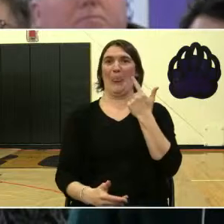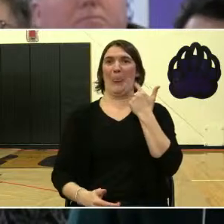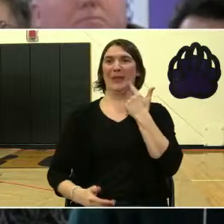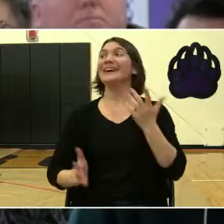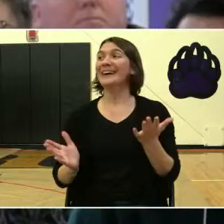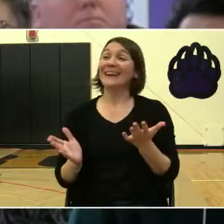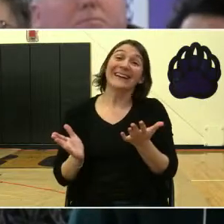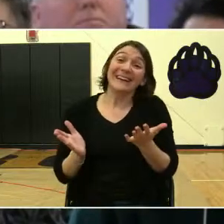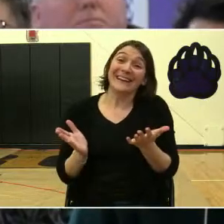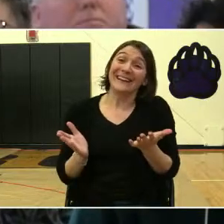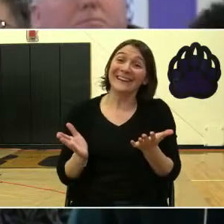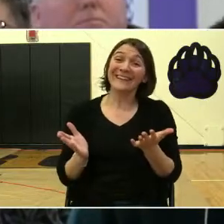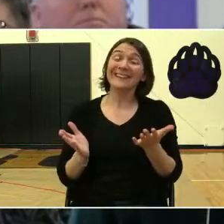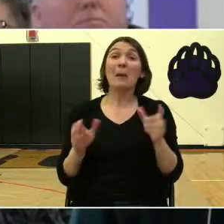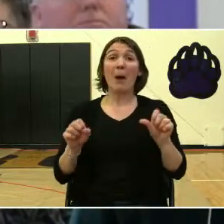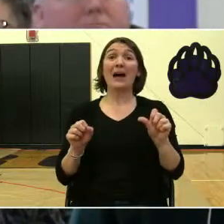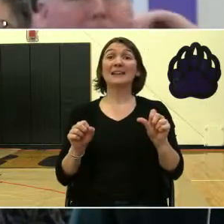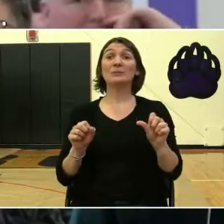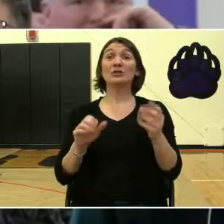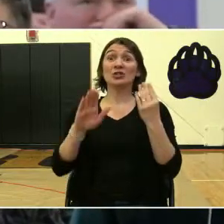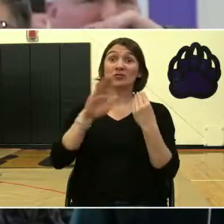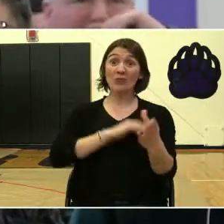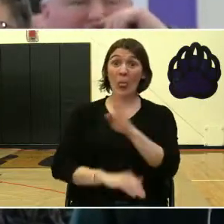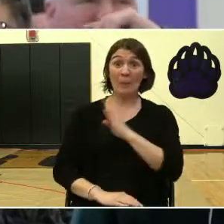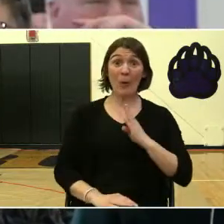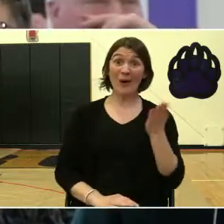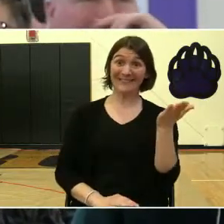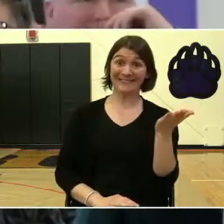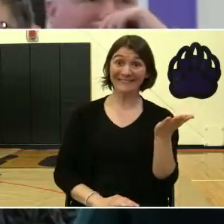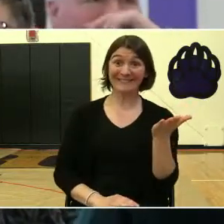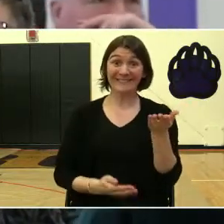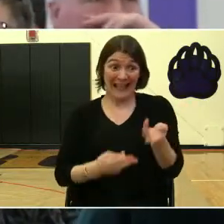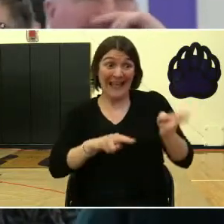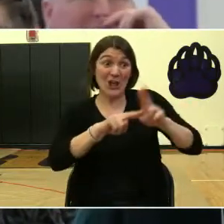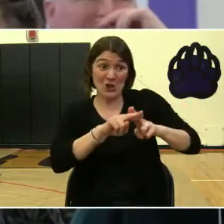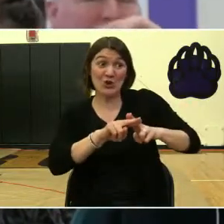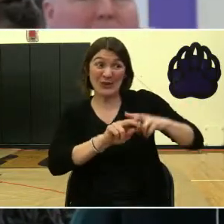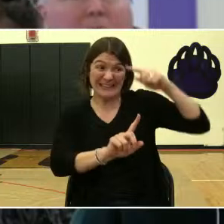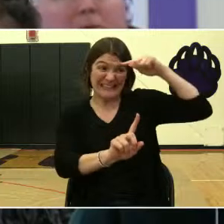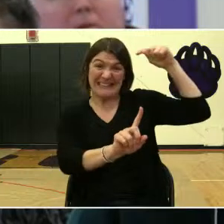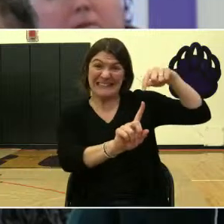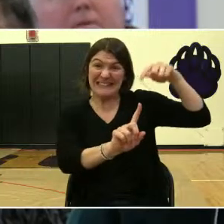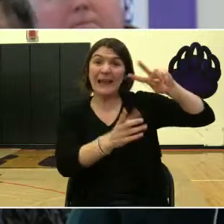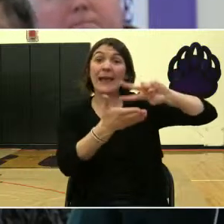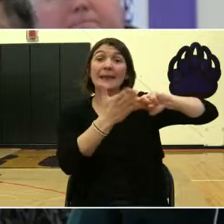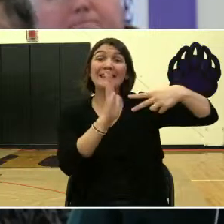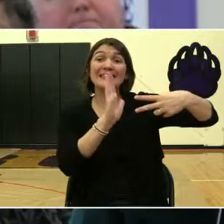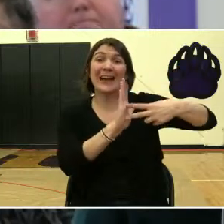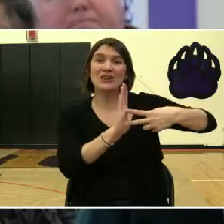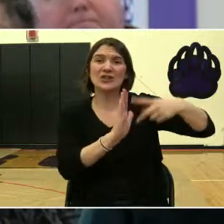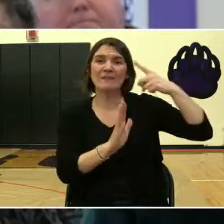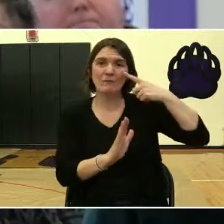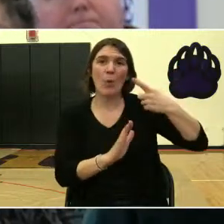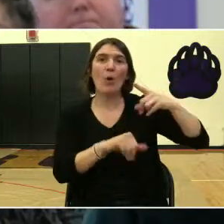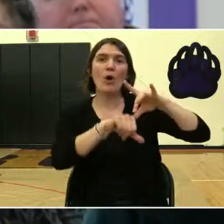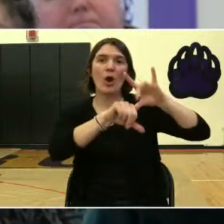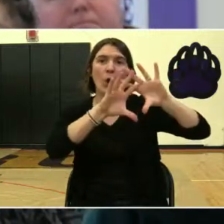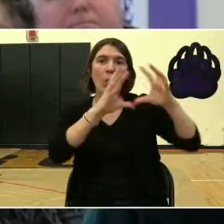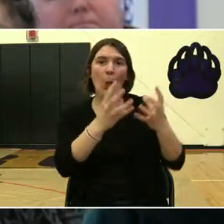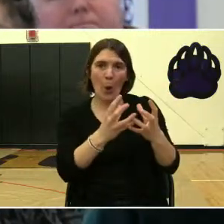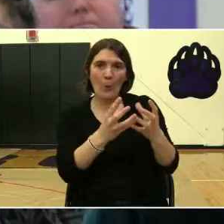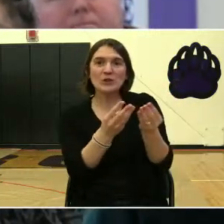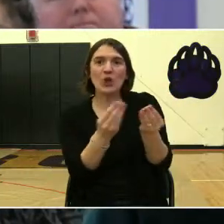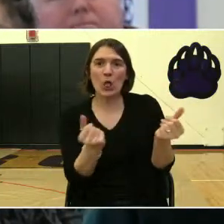I think that it is possible to let the board know that this increase is being made with the intention of supporting this